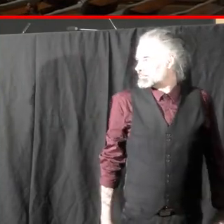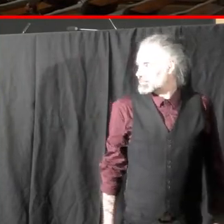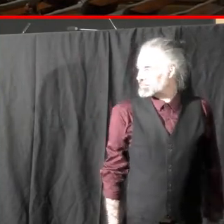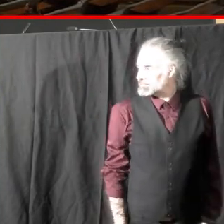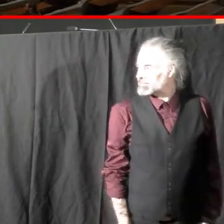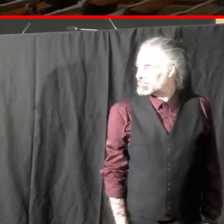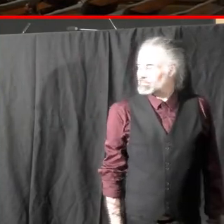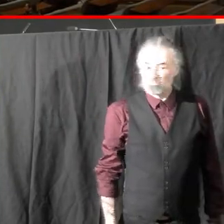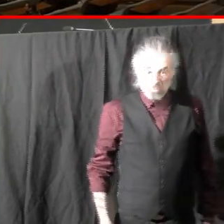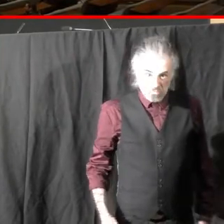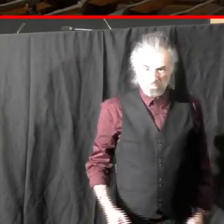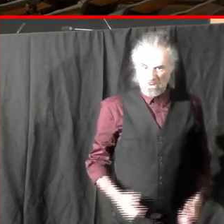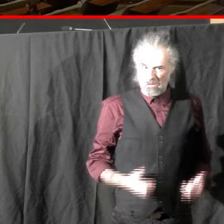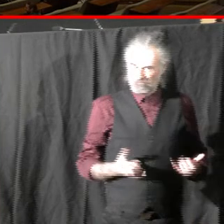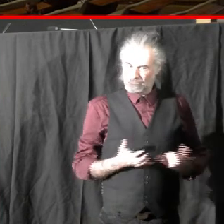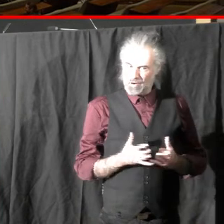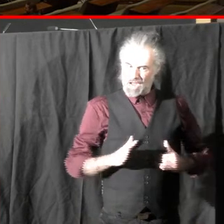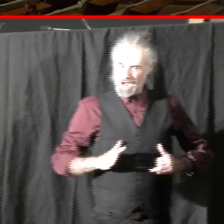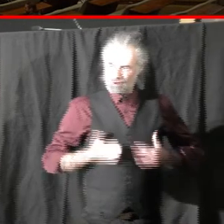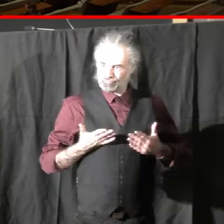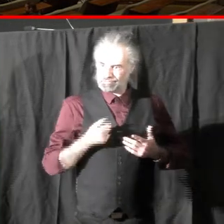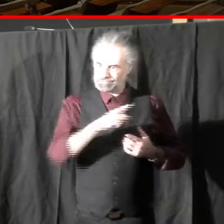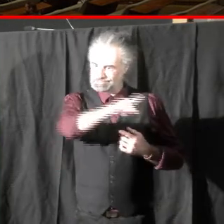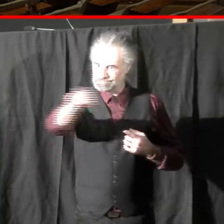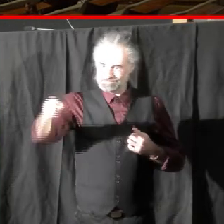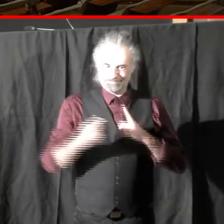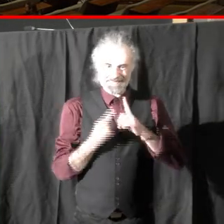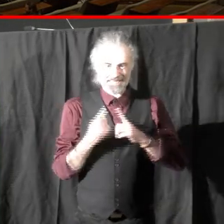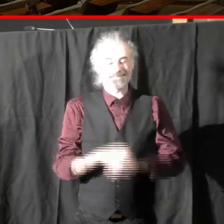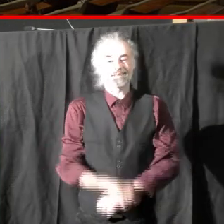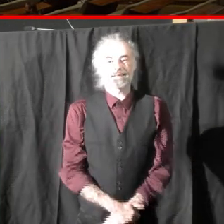That was quite the town hall meeting. Well done.